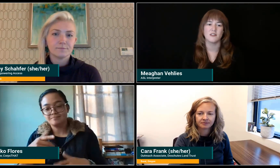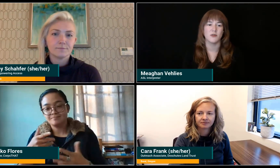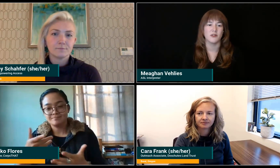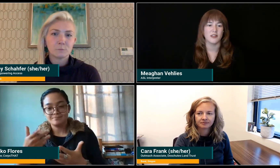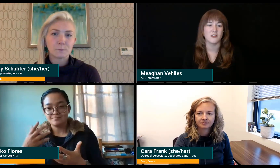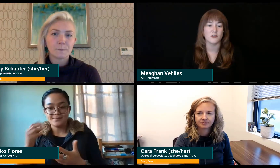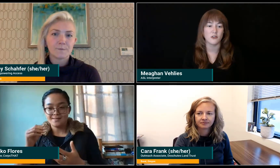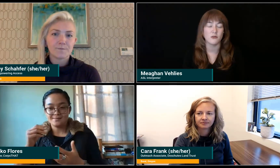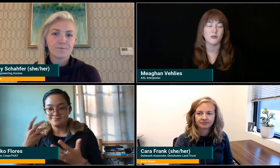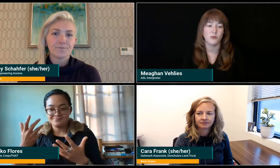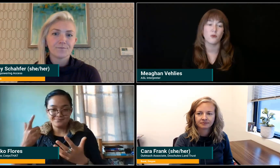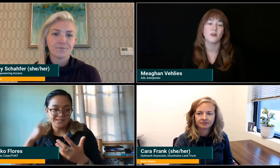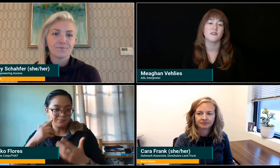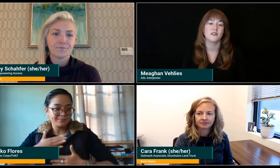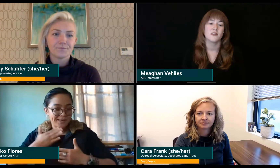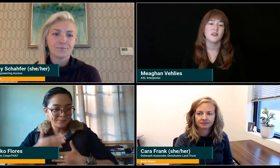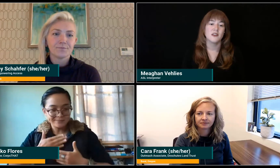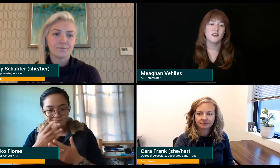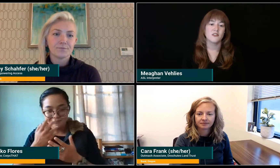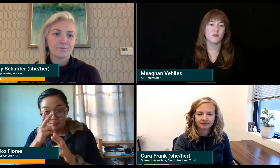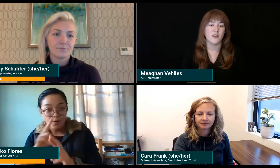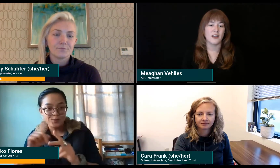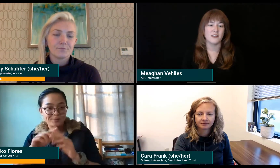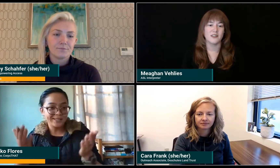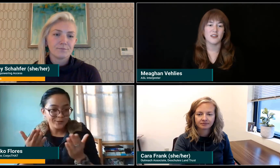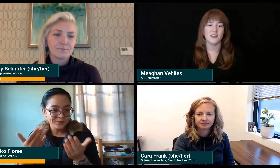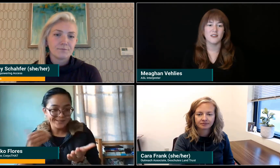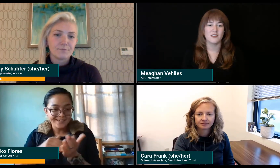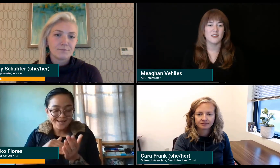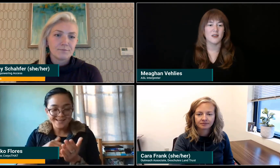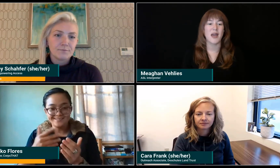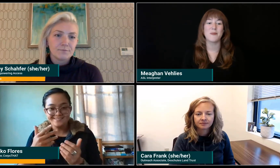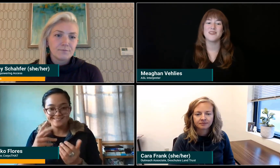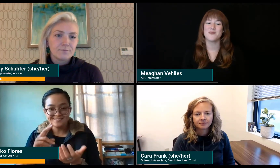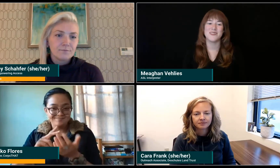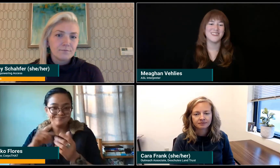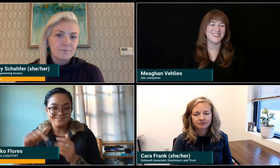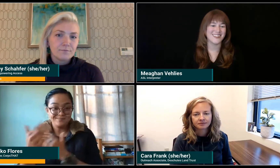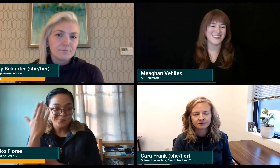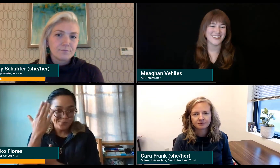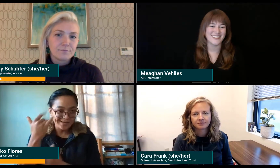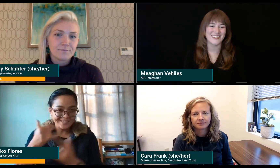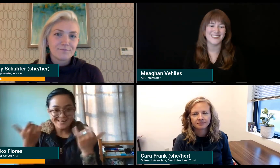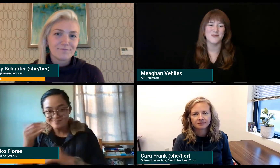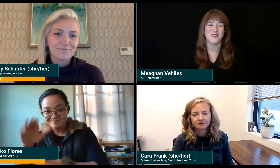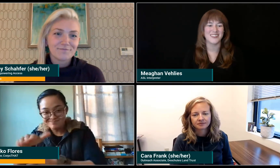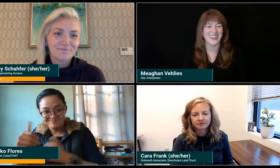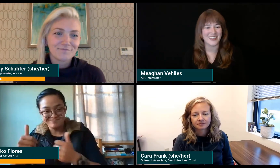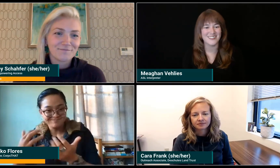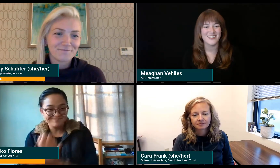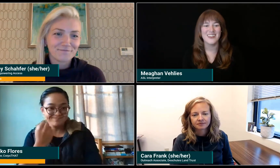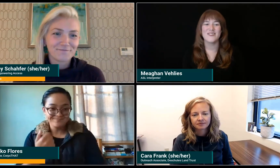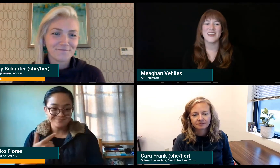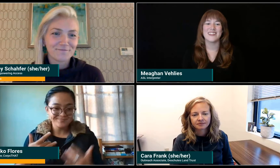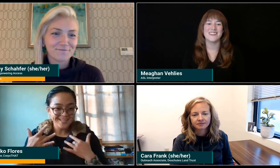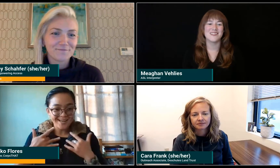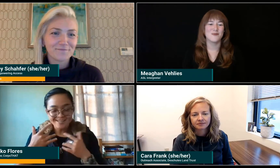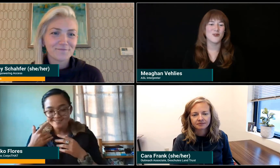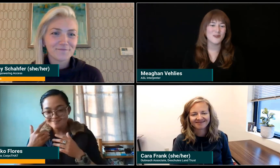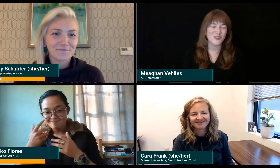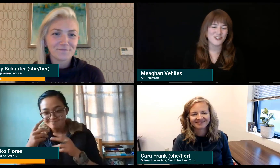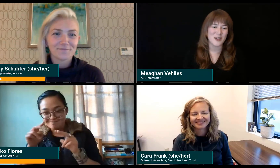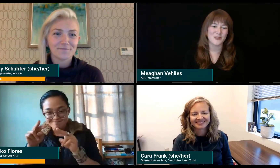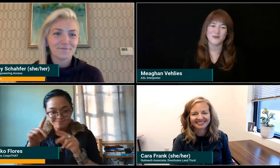not accessible, and that is so important to provide. And I'm happy to be here and see you both again. We had